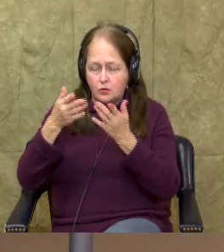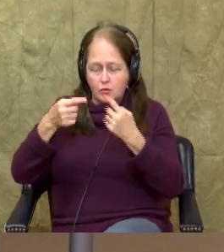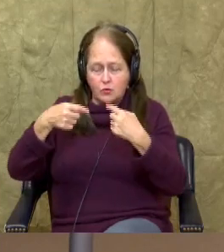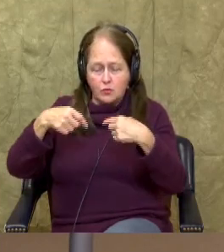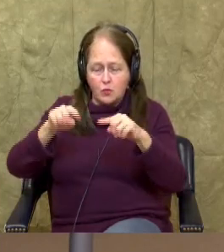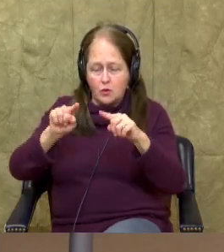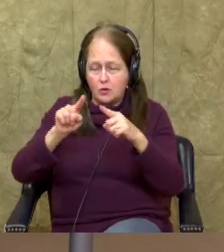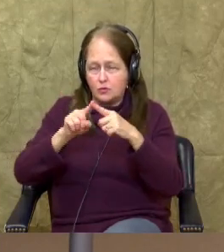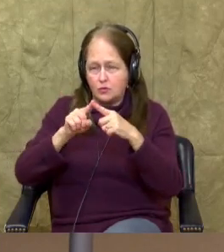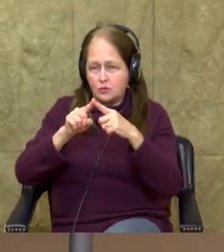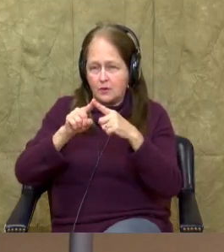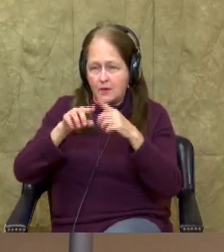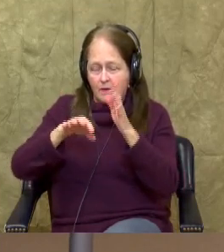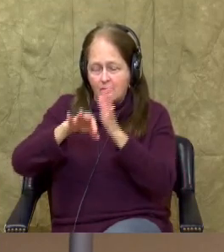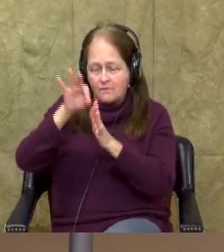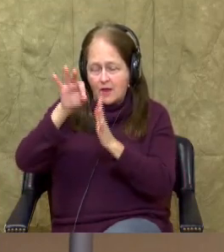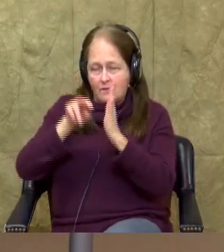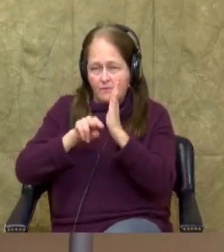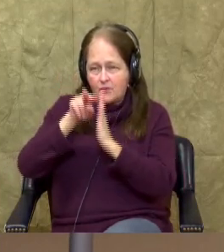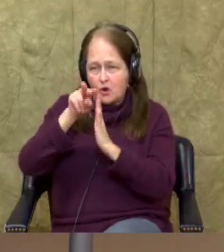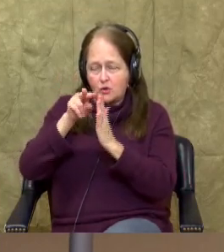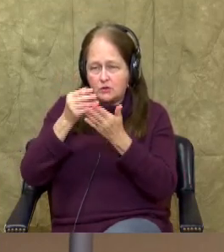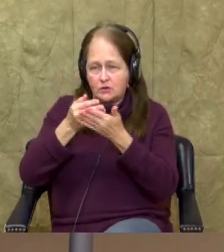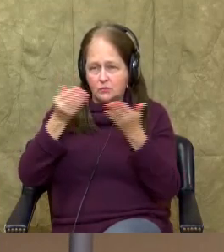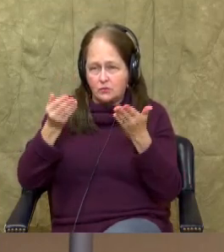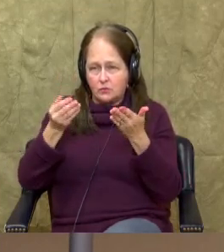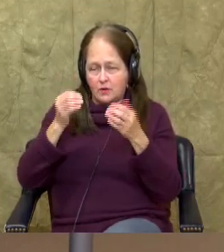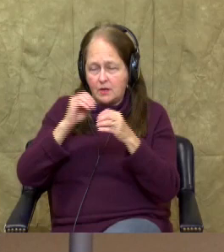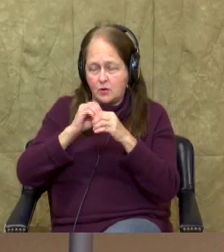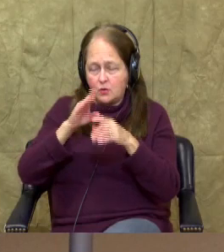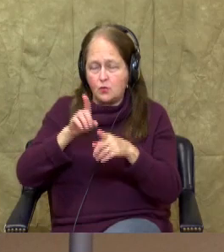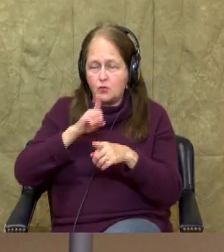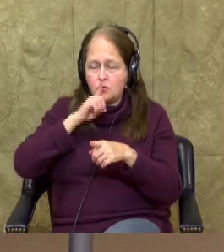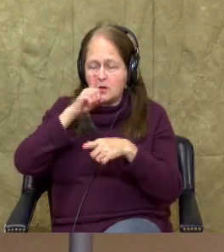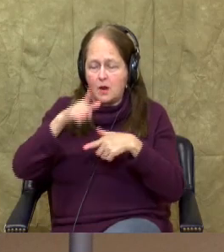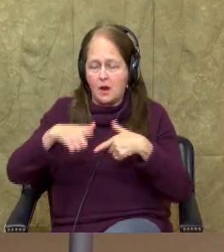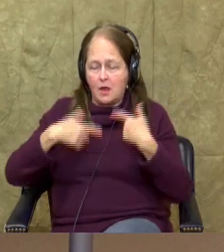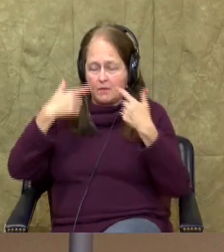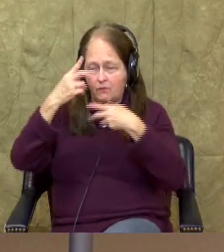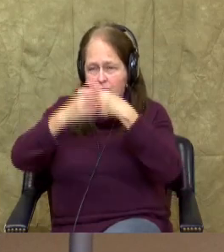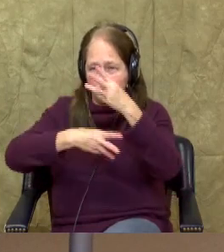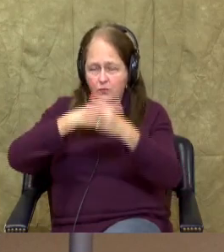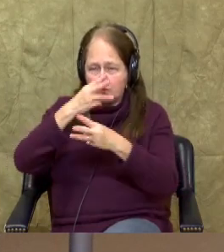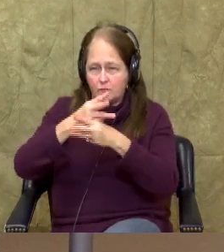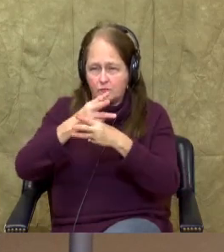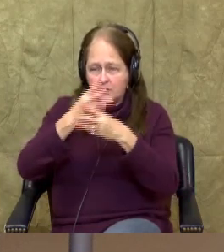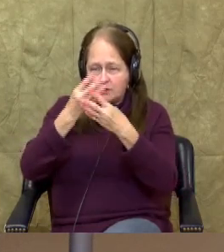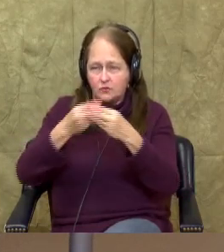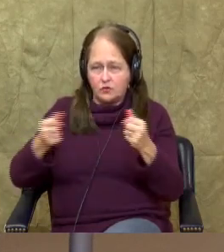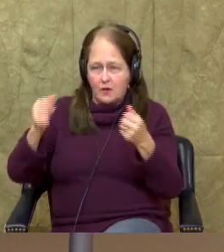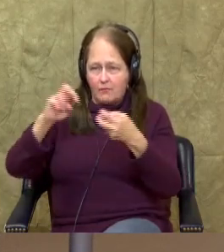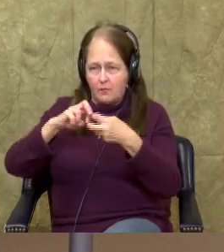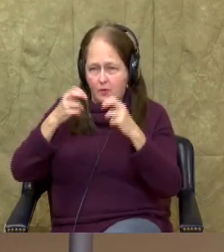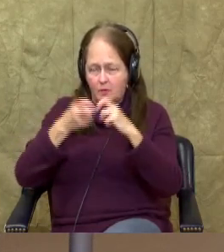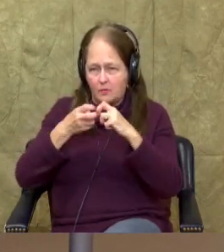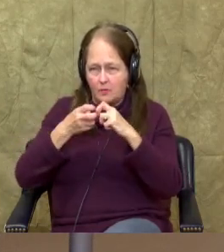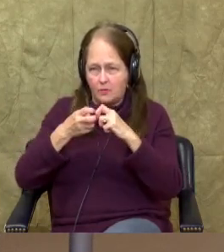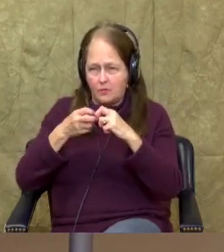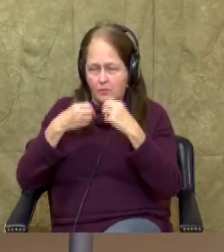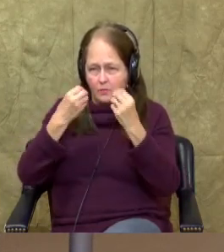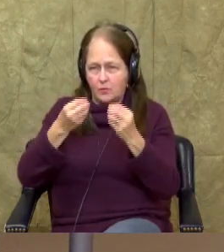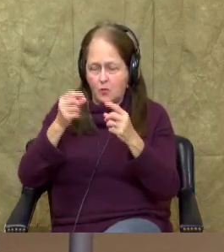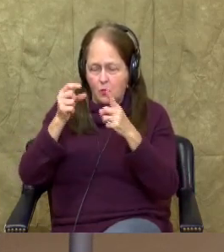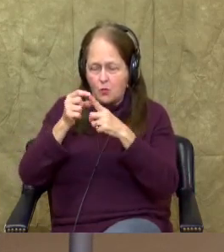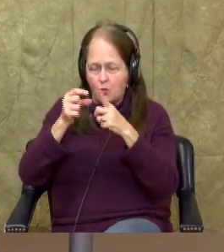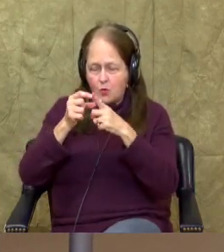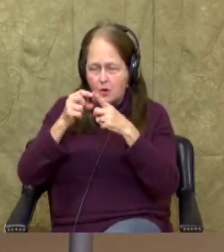going to actually have to find the volume of something in your real life world in order to solve the problem. So I've put a word